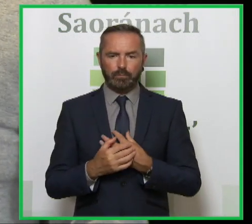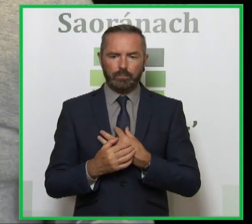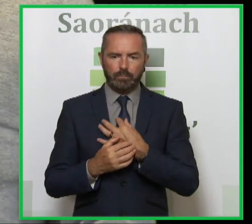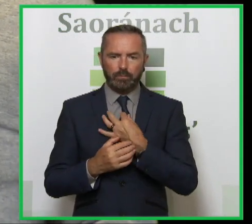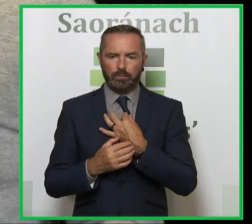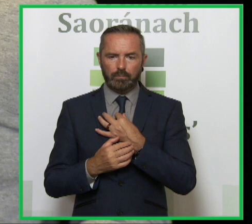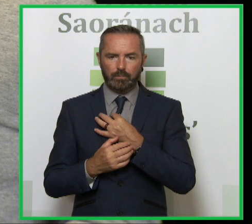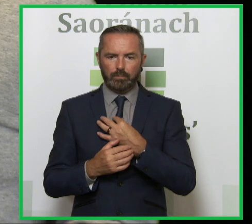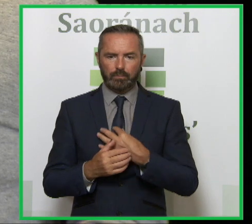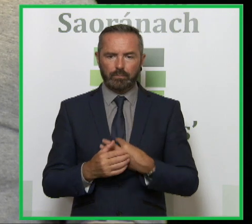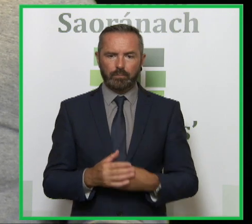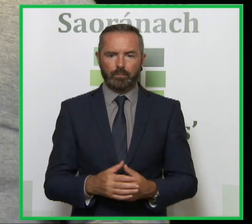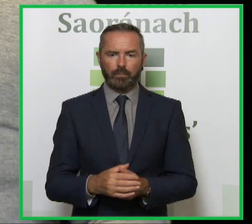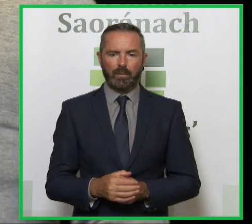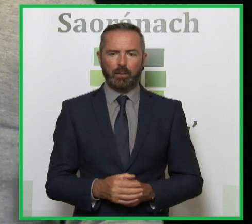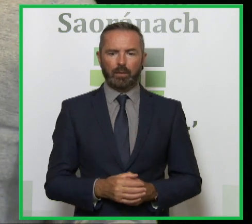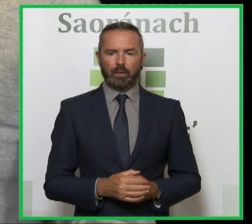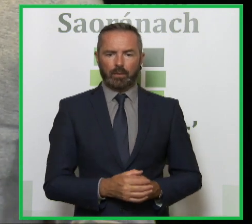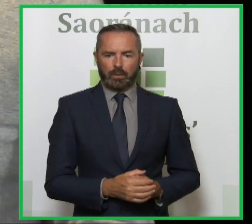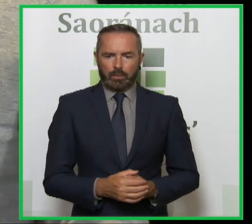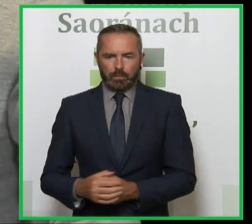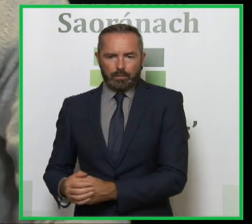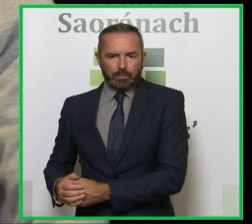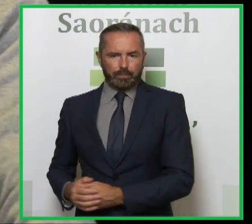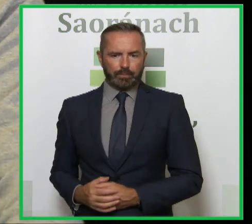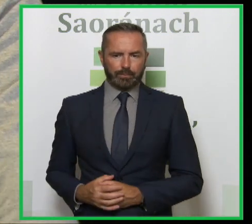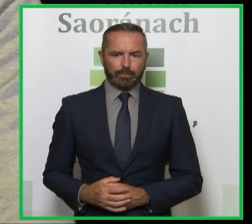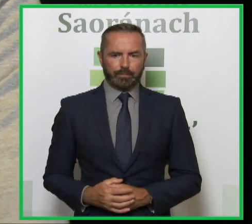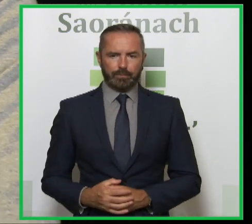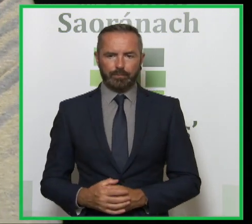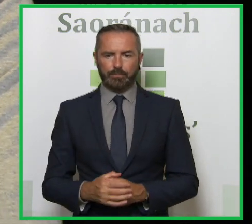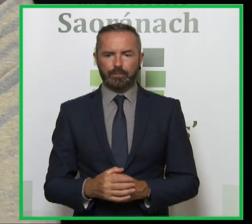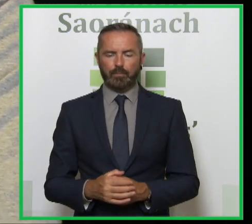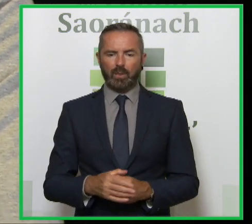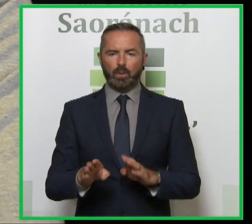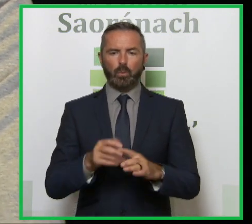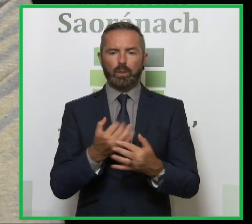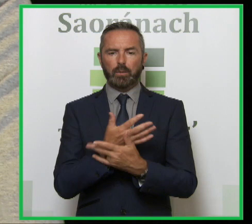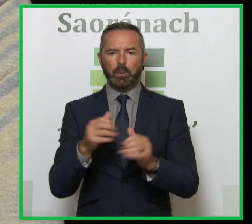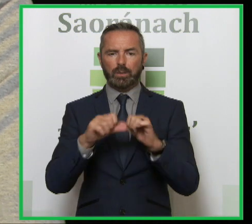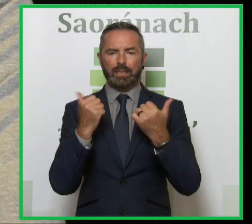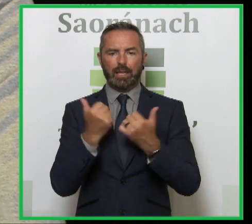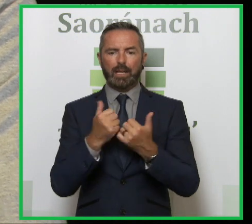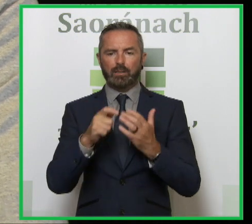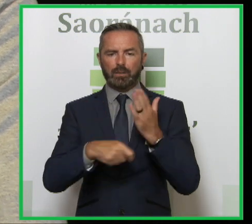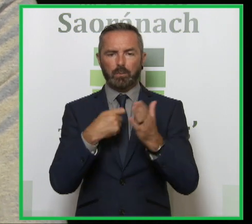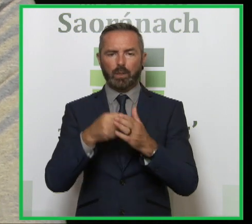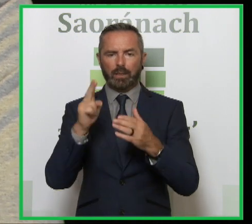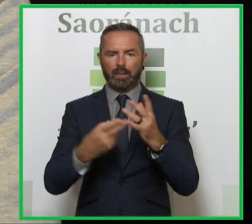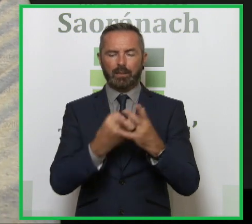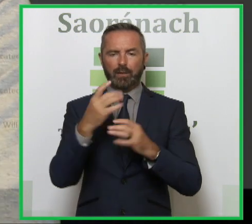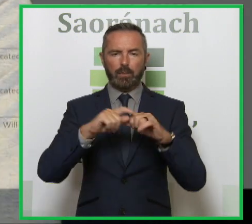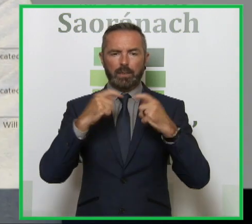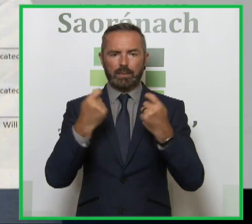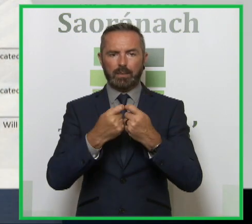Through our interagency work with the projects, we are able to develop a team, and each organisation